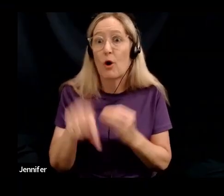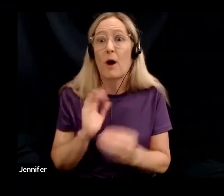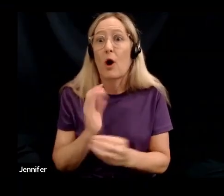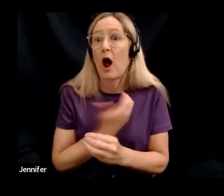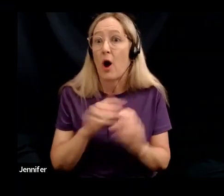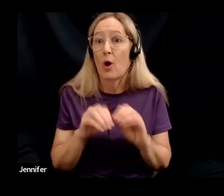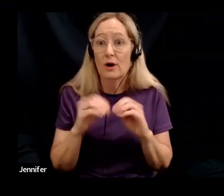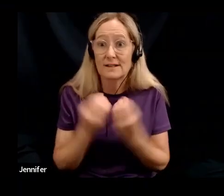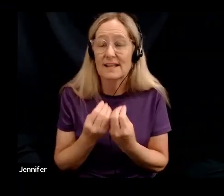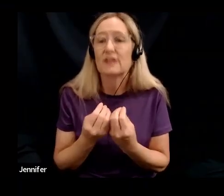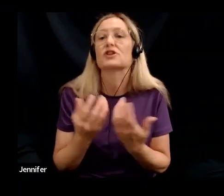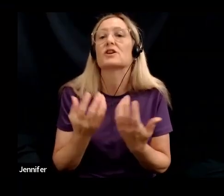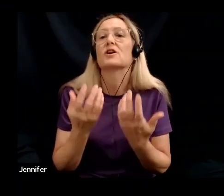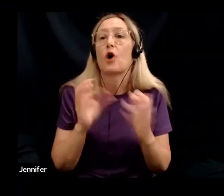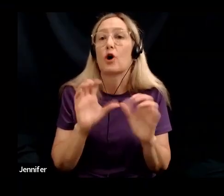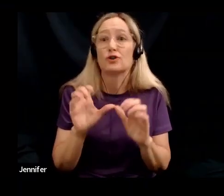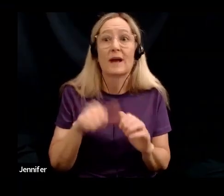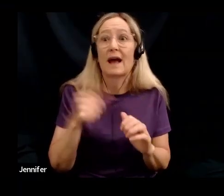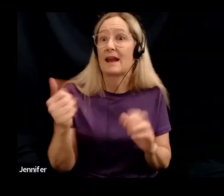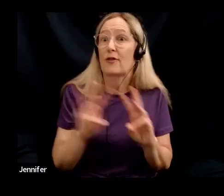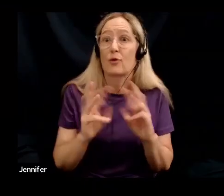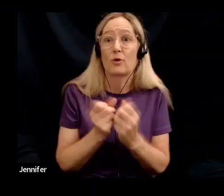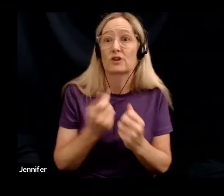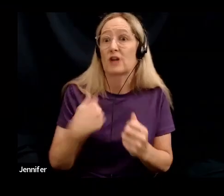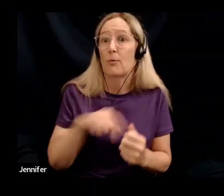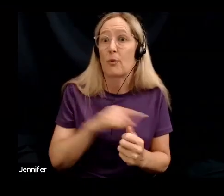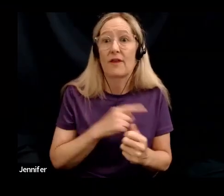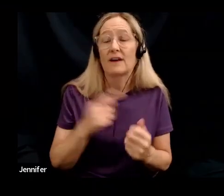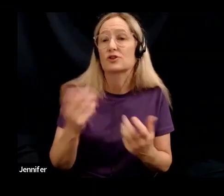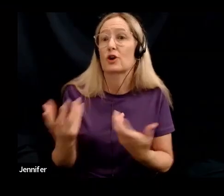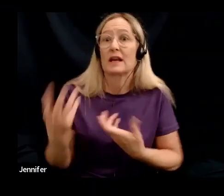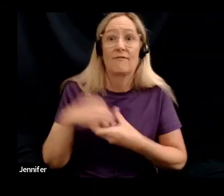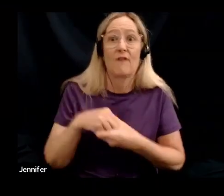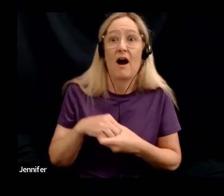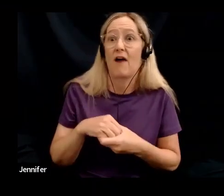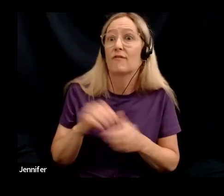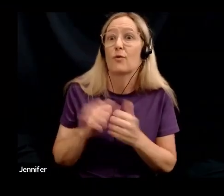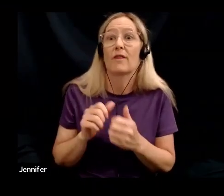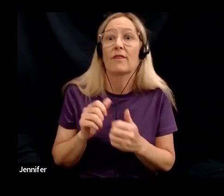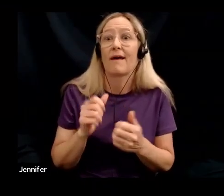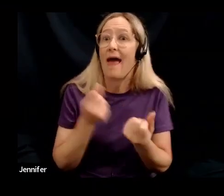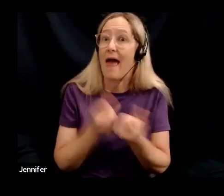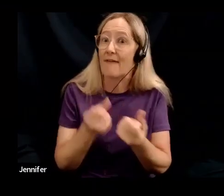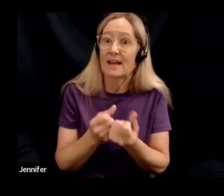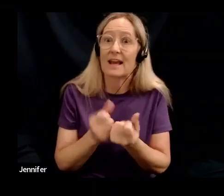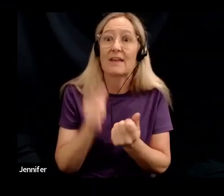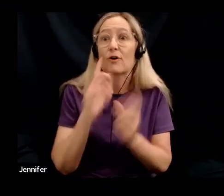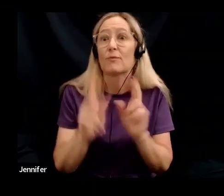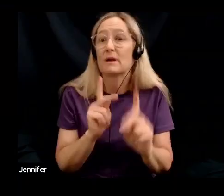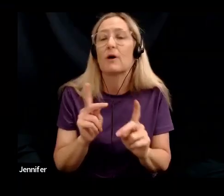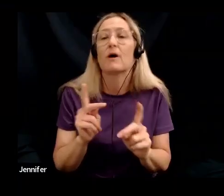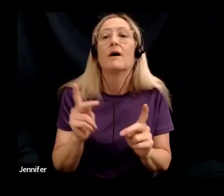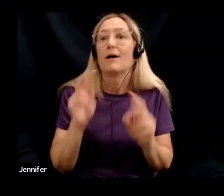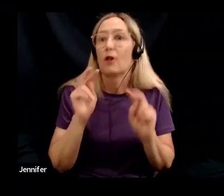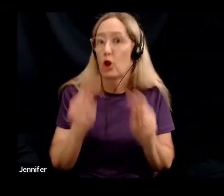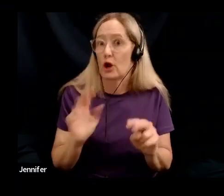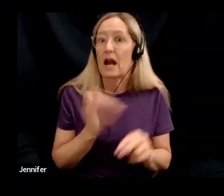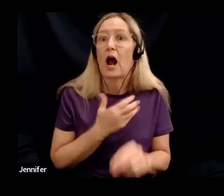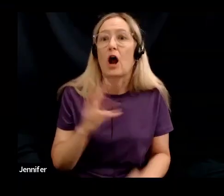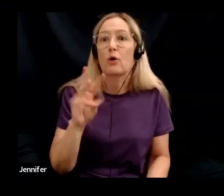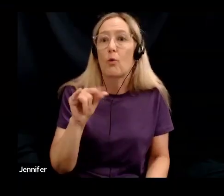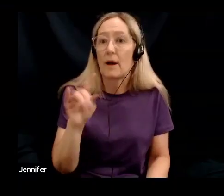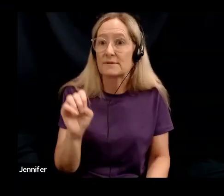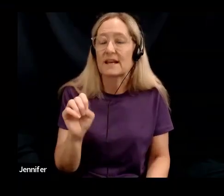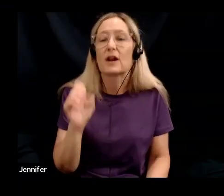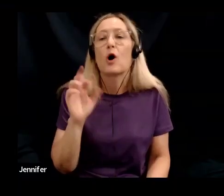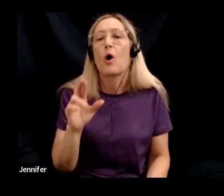NAMI or taking another one of our sessions or getting involved in advocacy for mental health, I highly encourage you to check out our website.